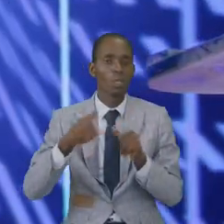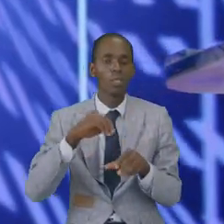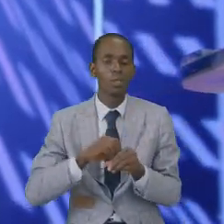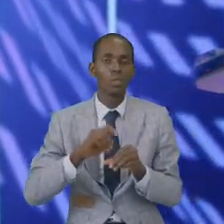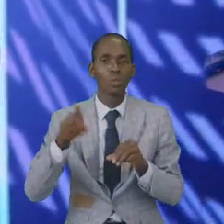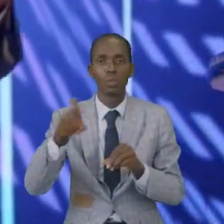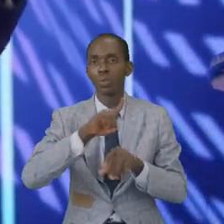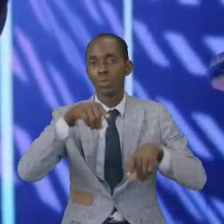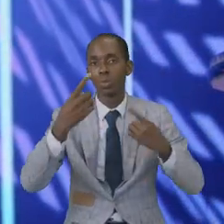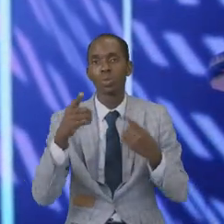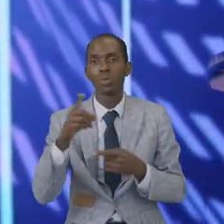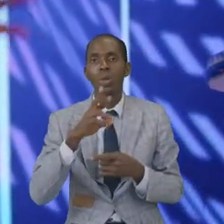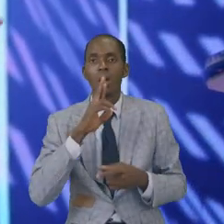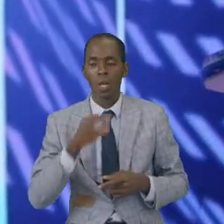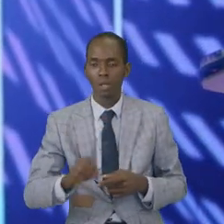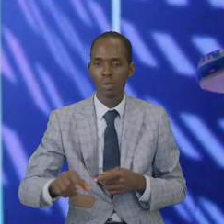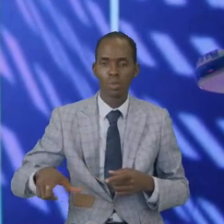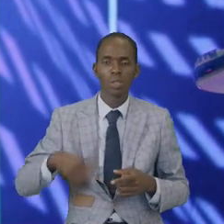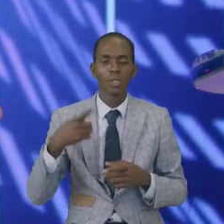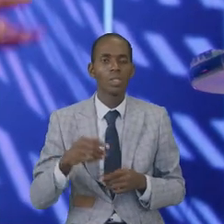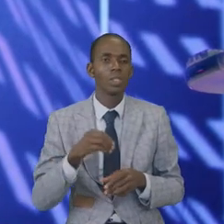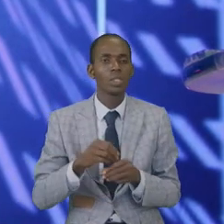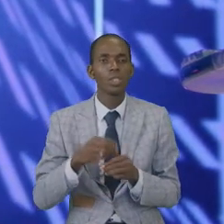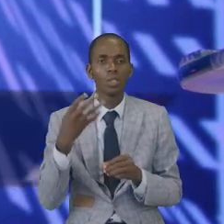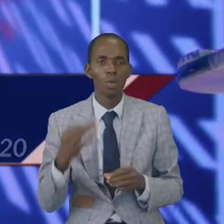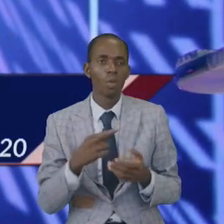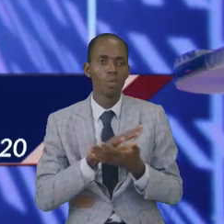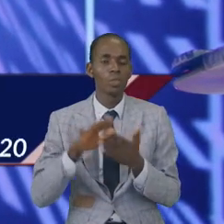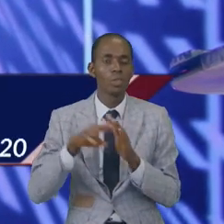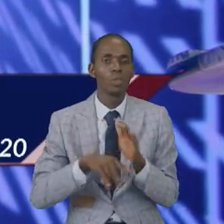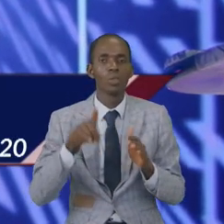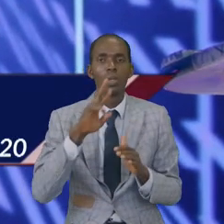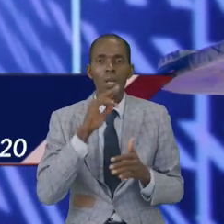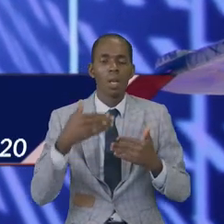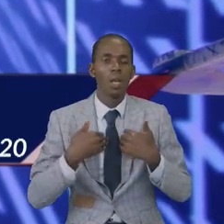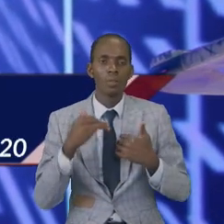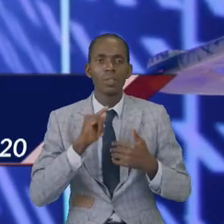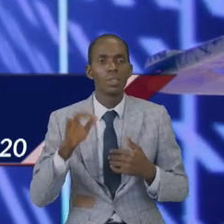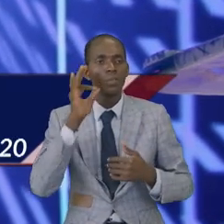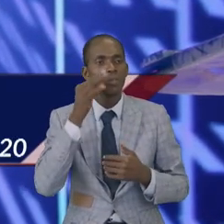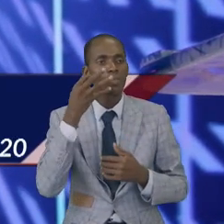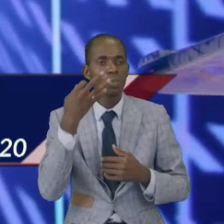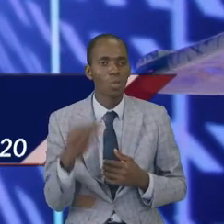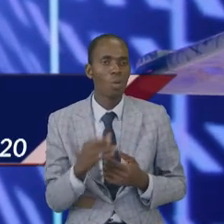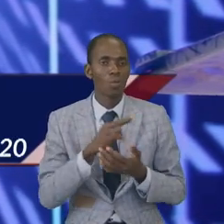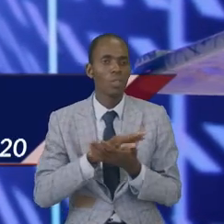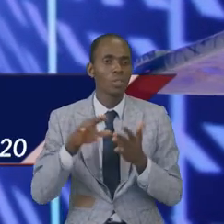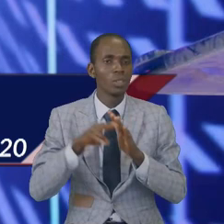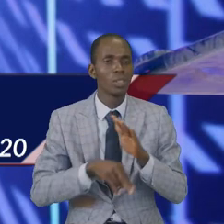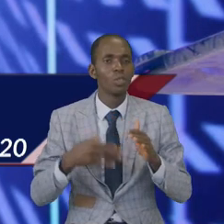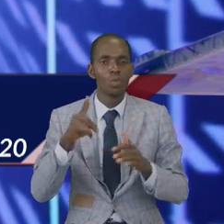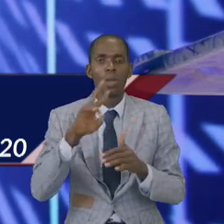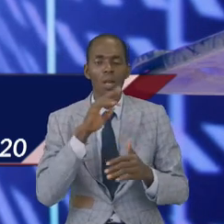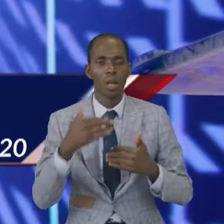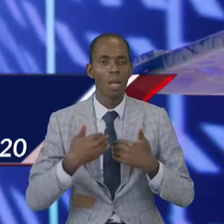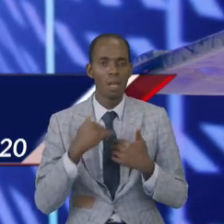the seed of righteousness, and you're having the fruit of righteousness, and you're having peace.